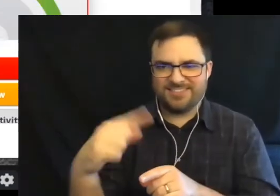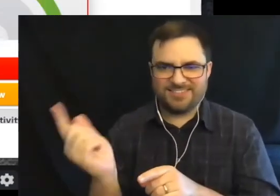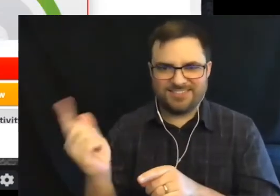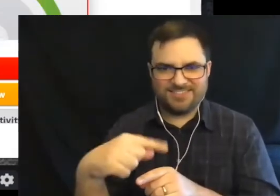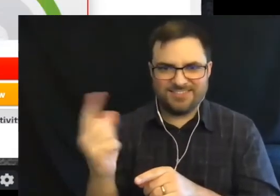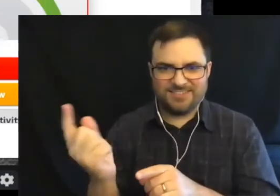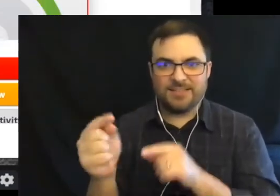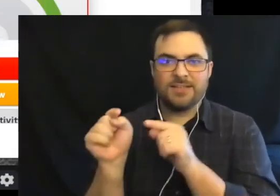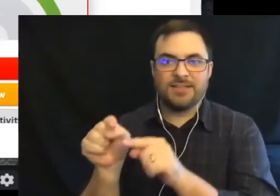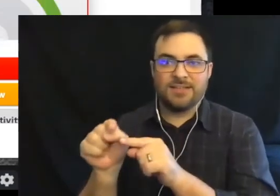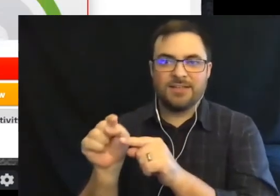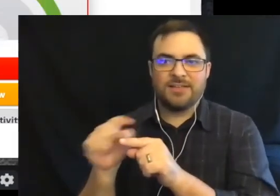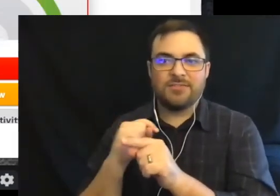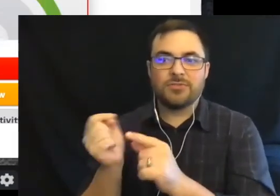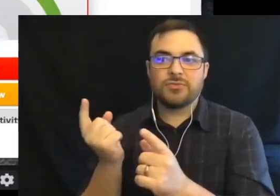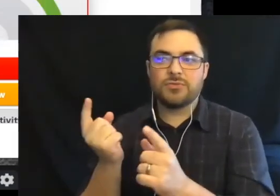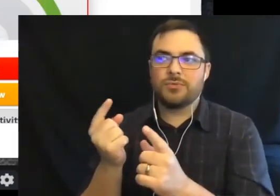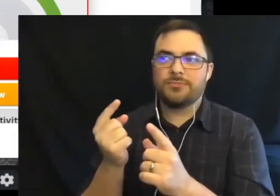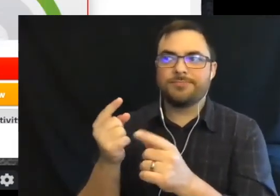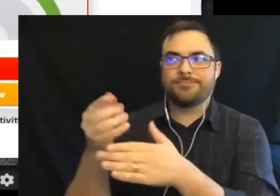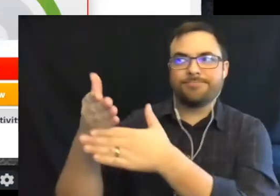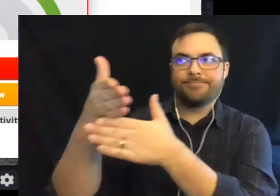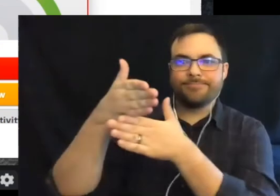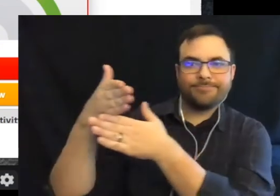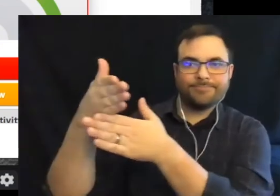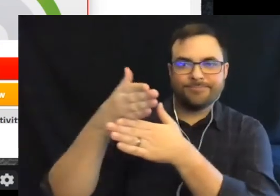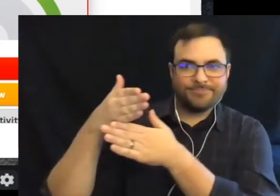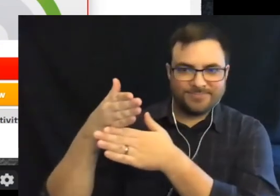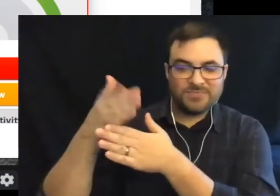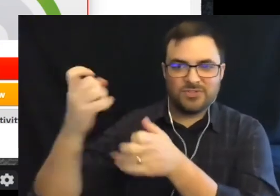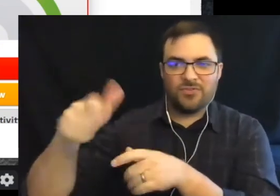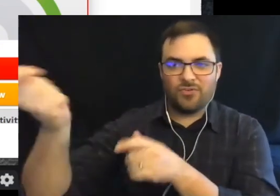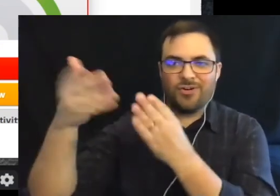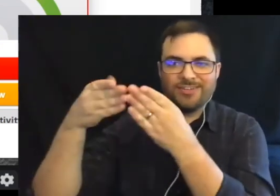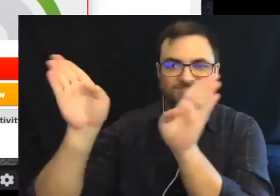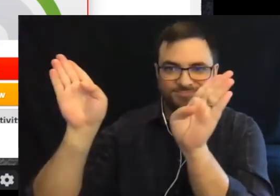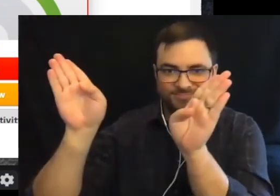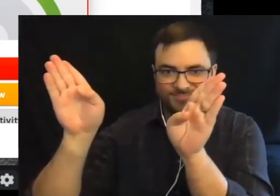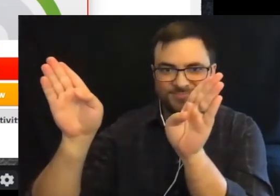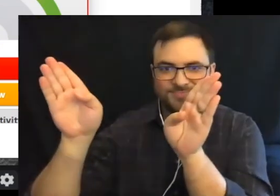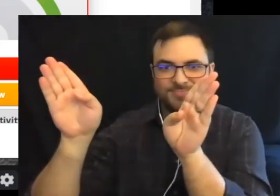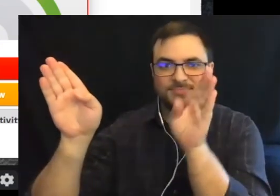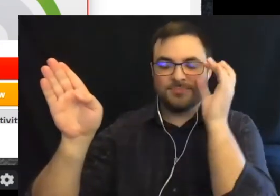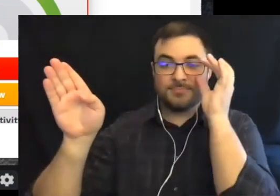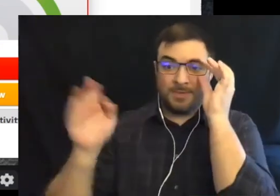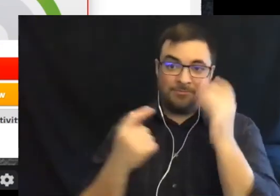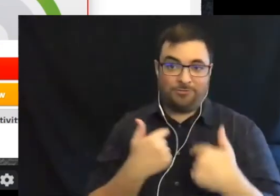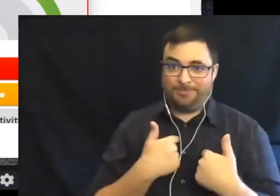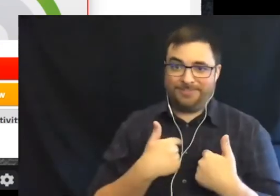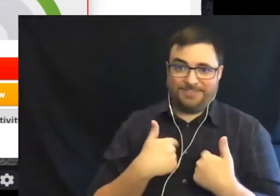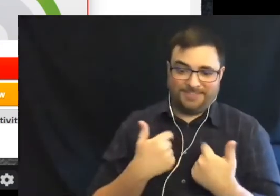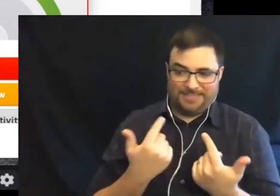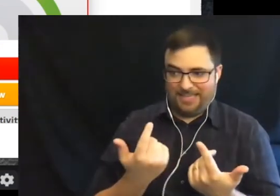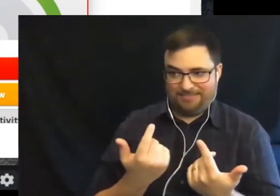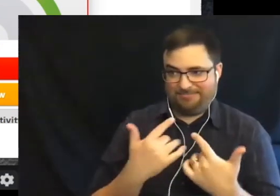to publish this game to be accessible for other teachers, and like I said, I have not found it to be